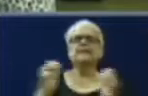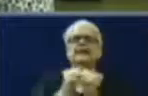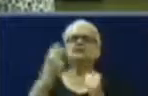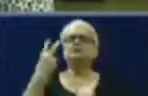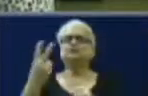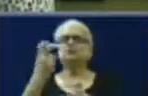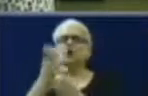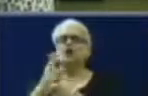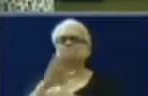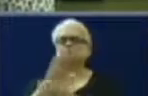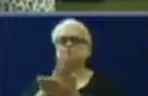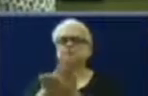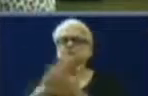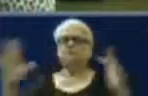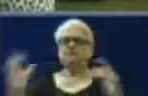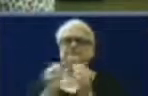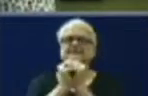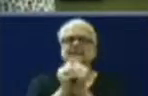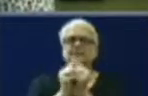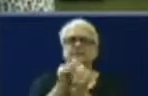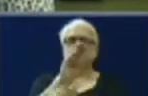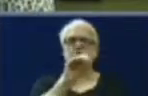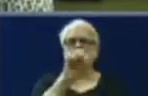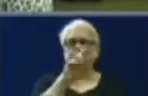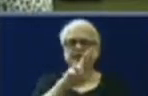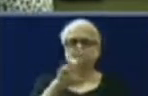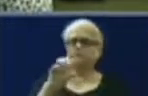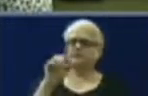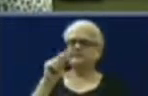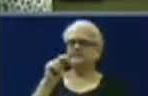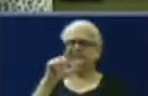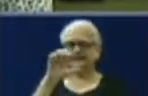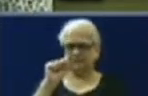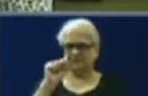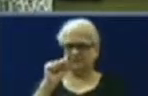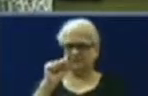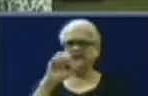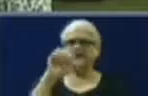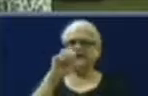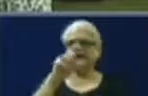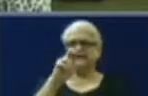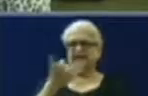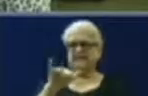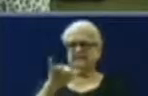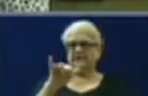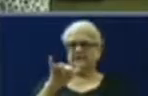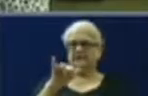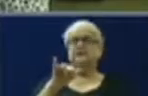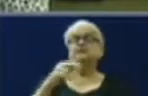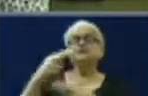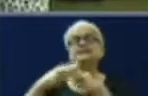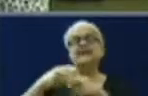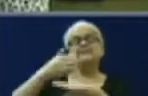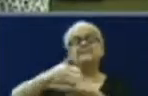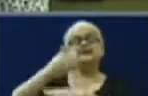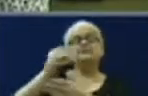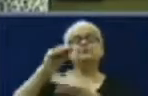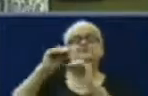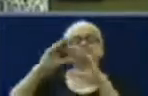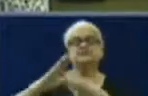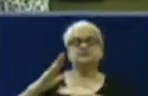into one school. It was named Minor Daniels Academy after Minor Daniels, a former teacher, administrator, and investigator with